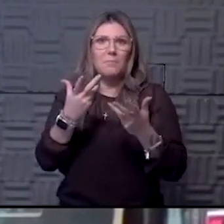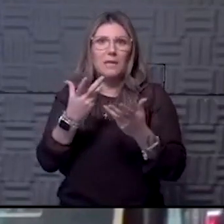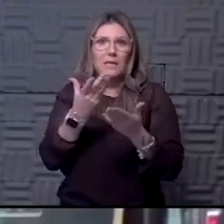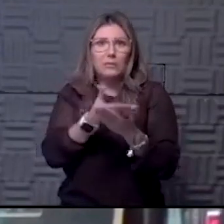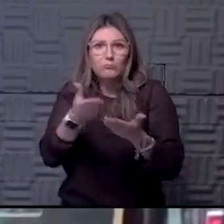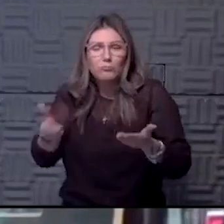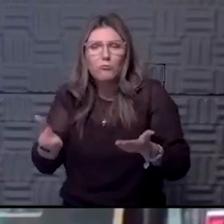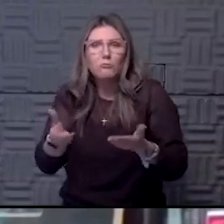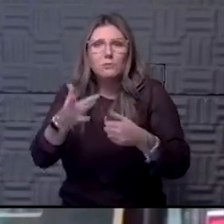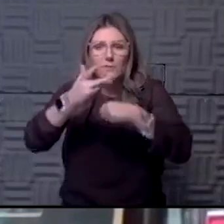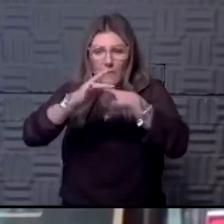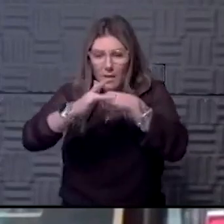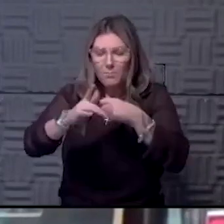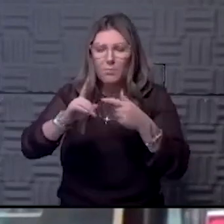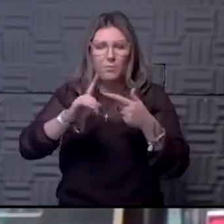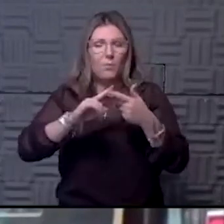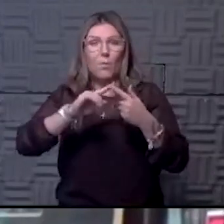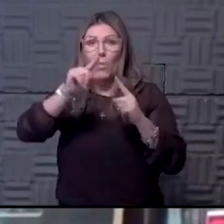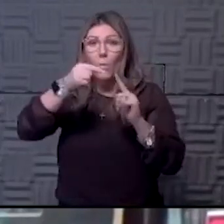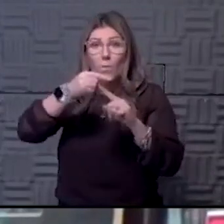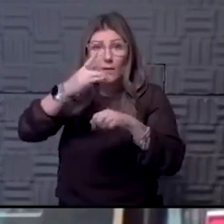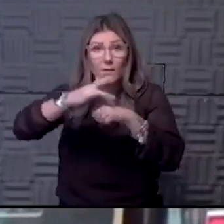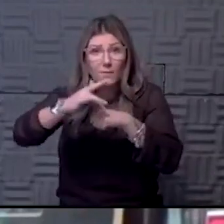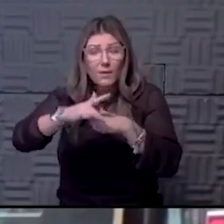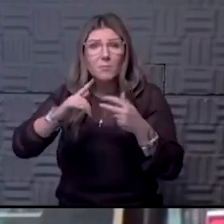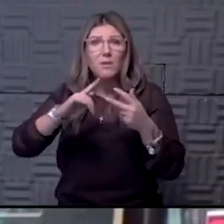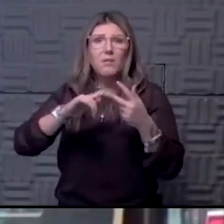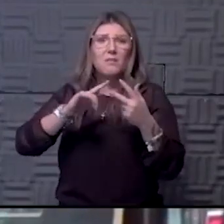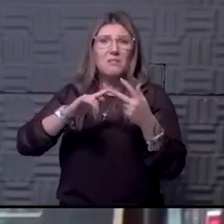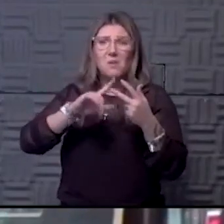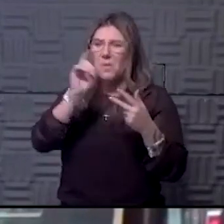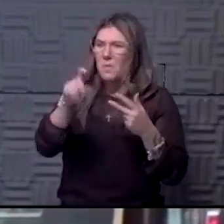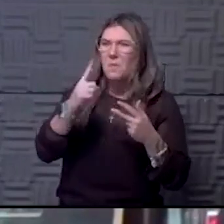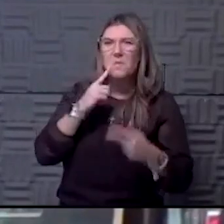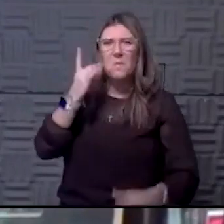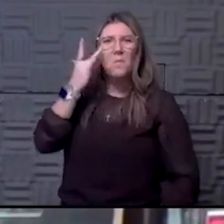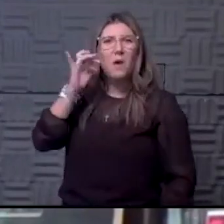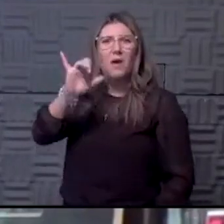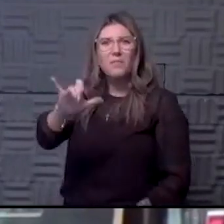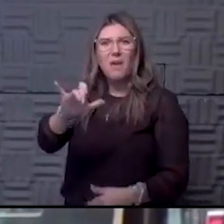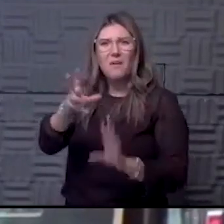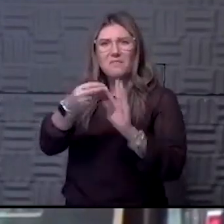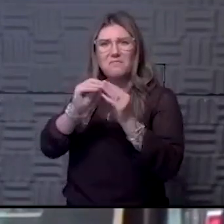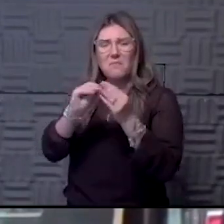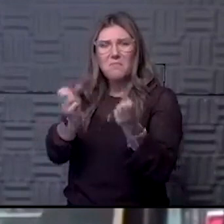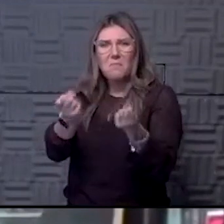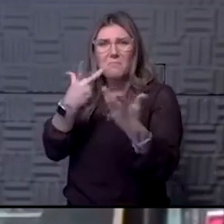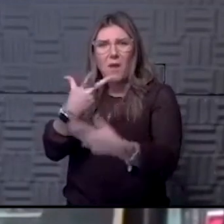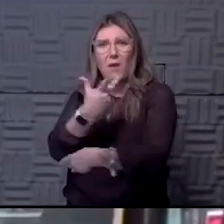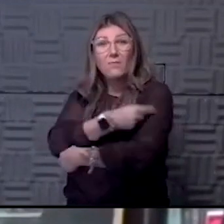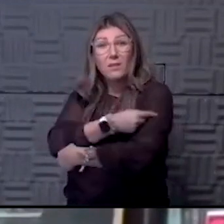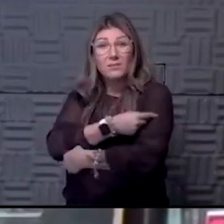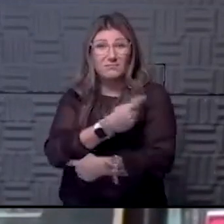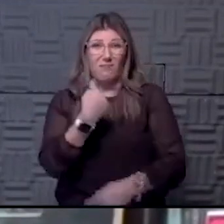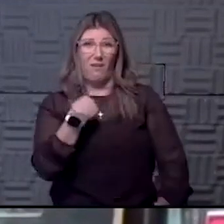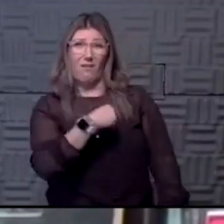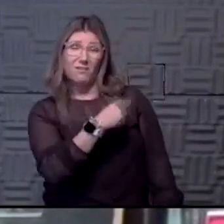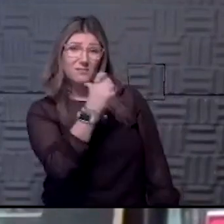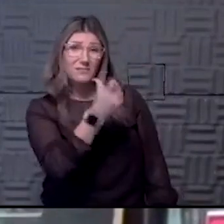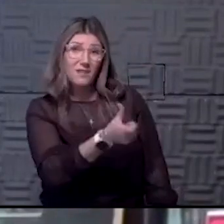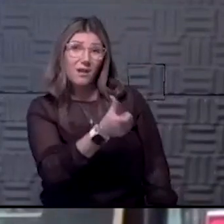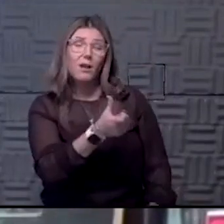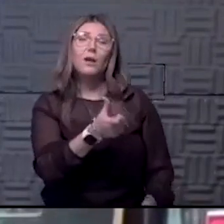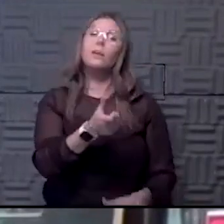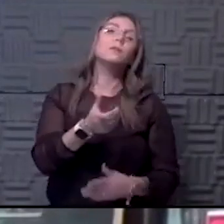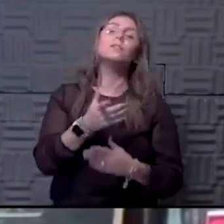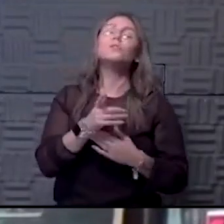when they're going to be available, questions about why did someplace else get this number and we got that number, a lack of